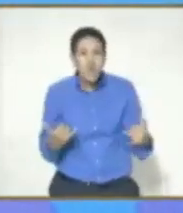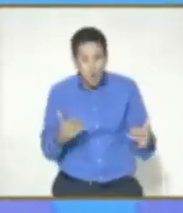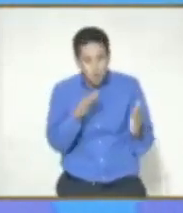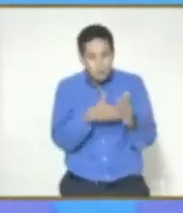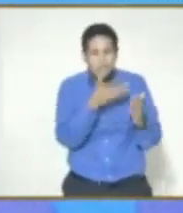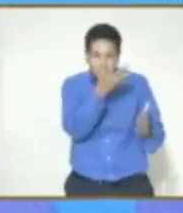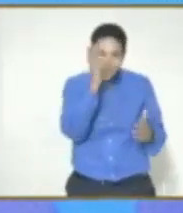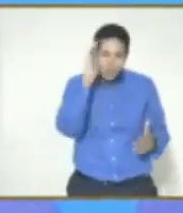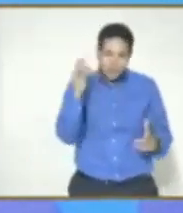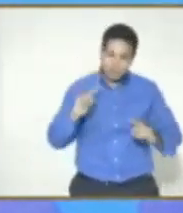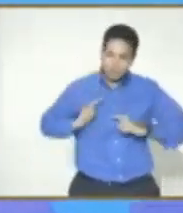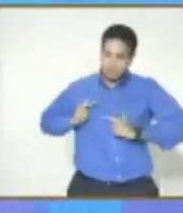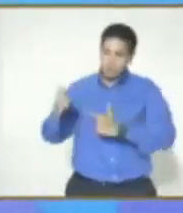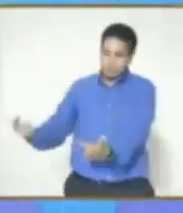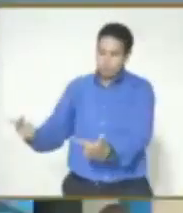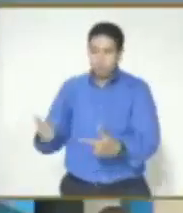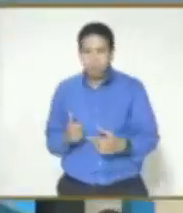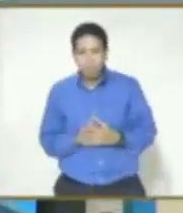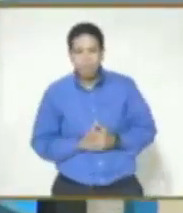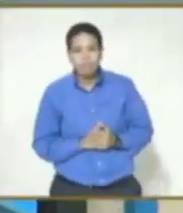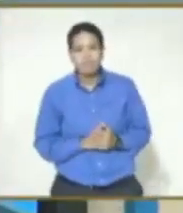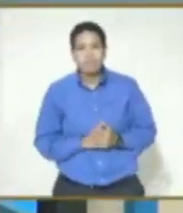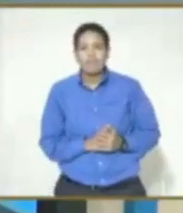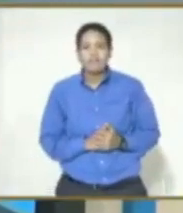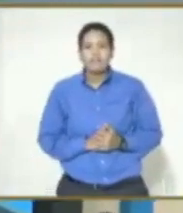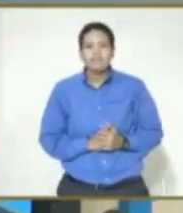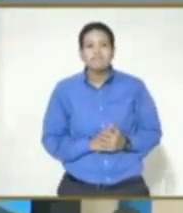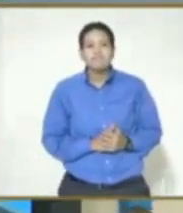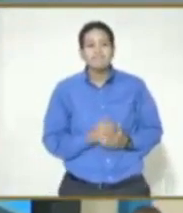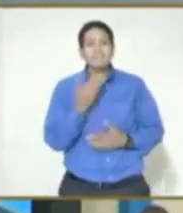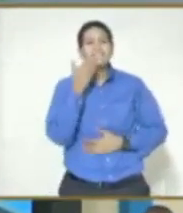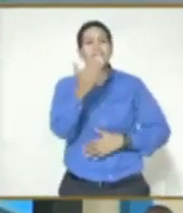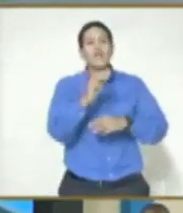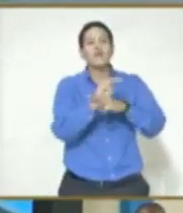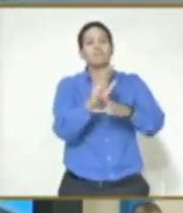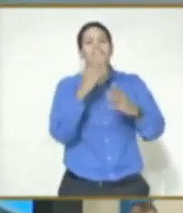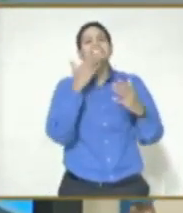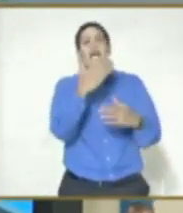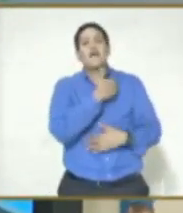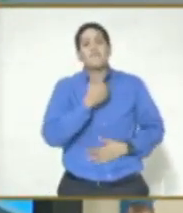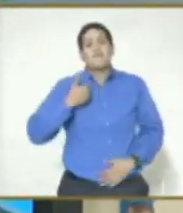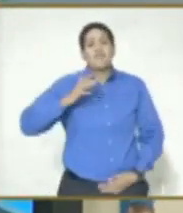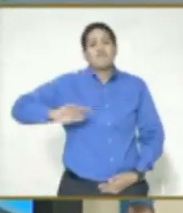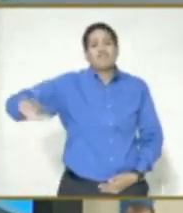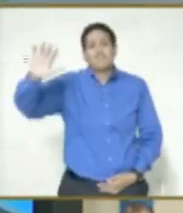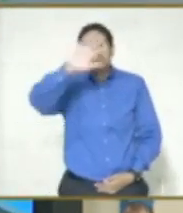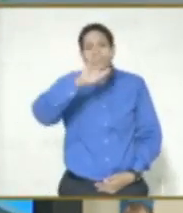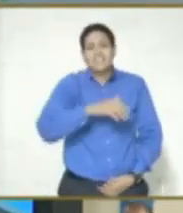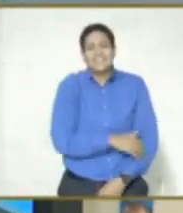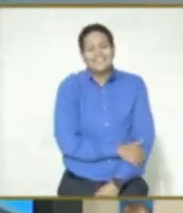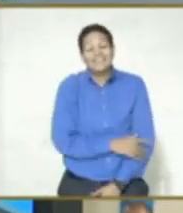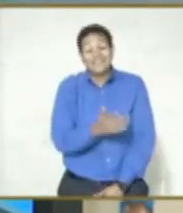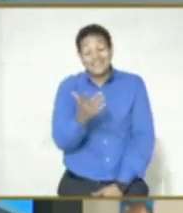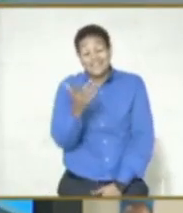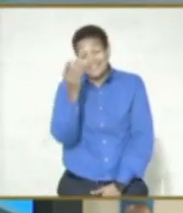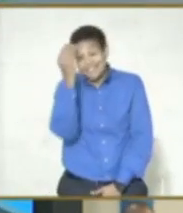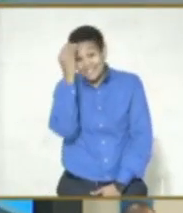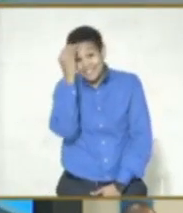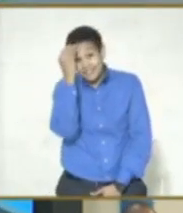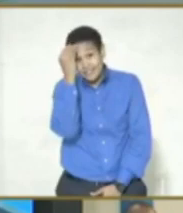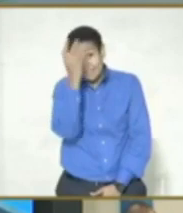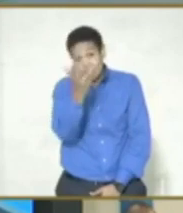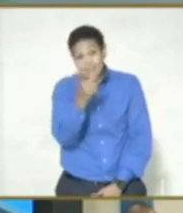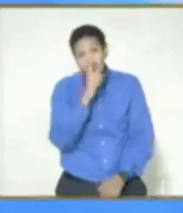Manchester. Thank you, Minister. Thank you, colleagues. And let me welcome those